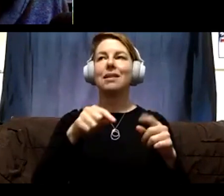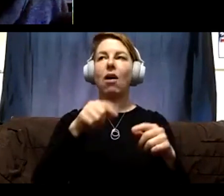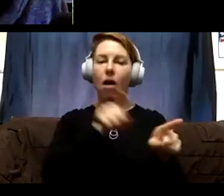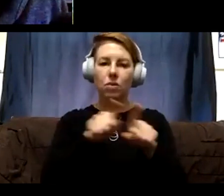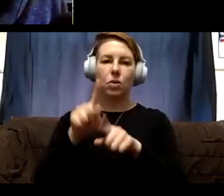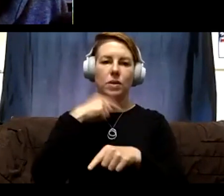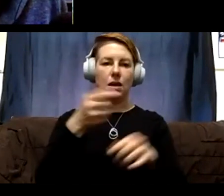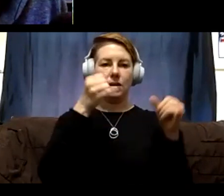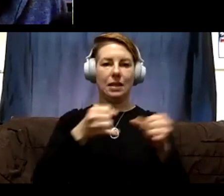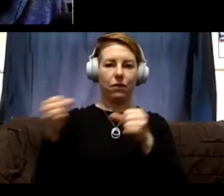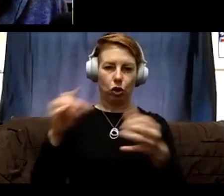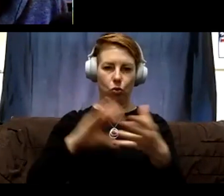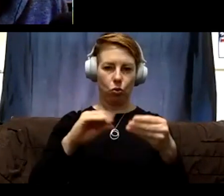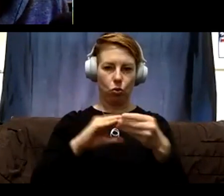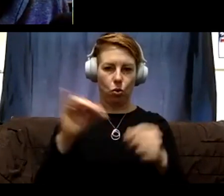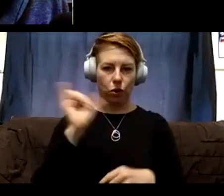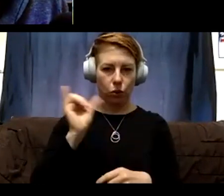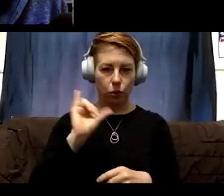stories,